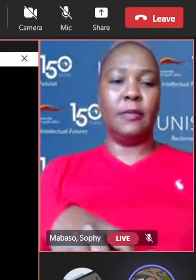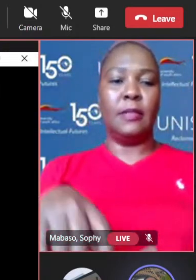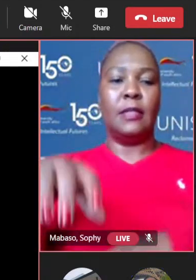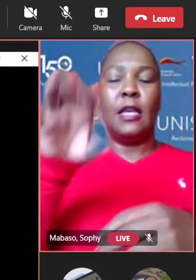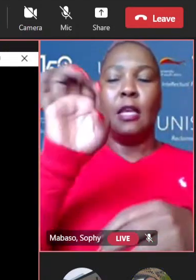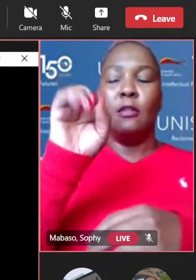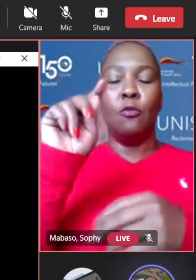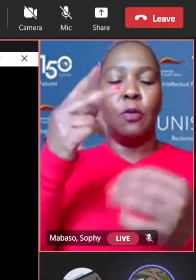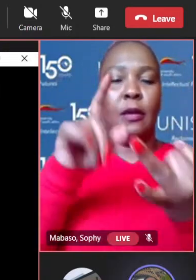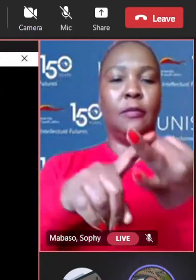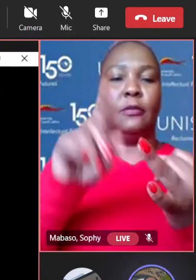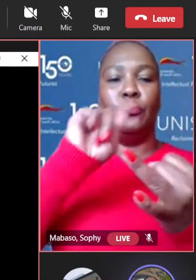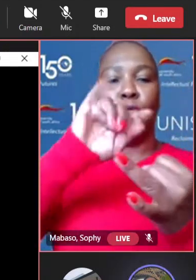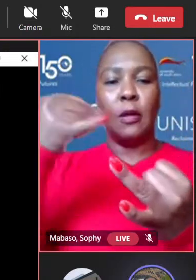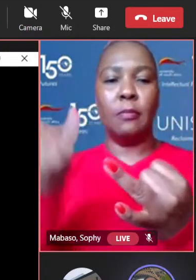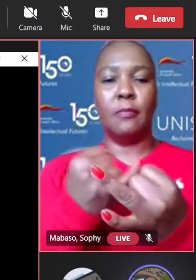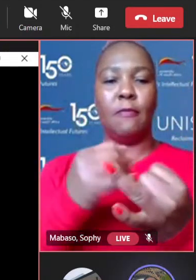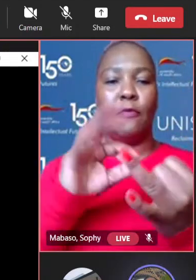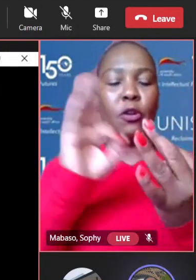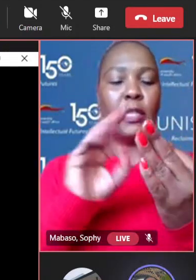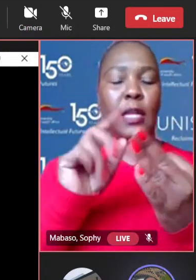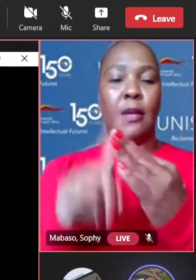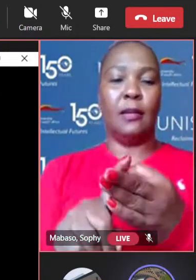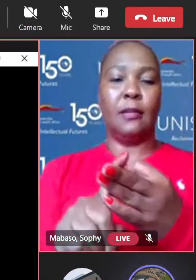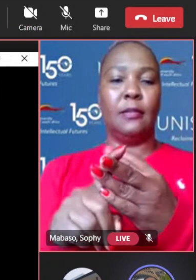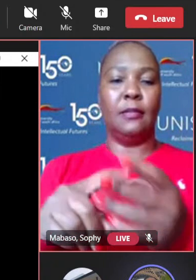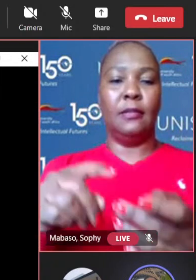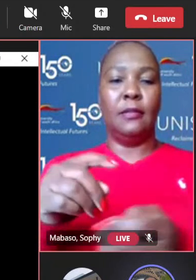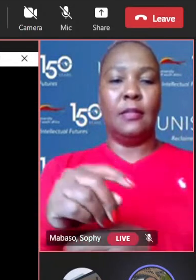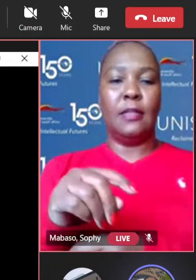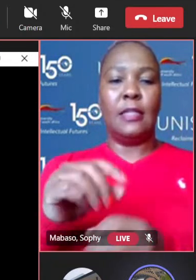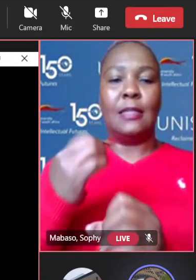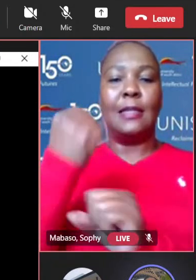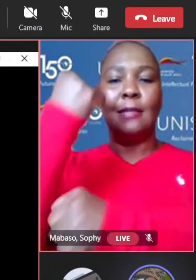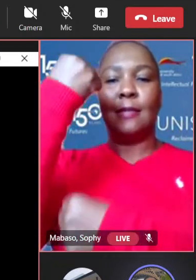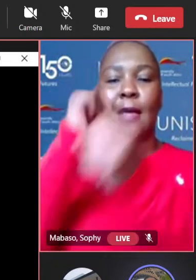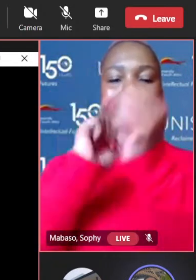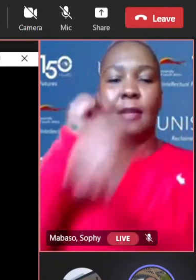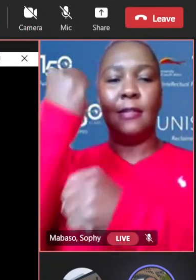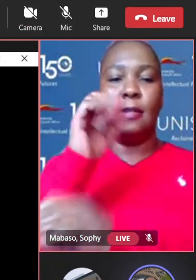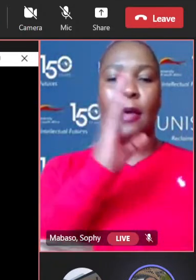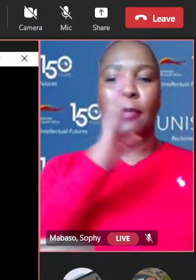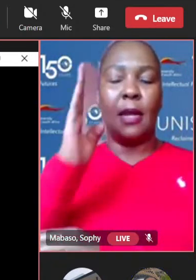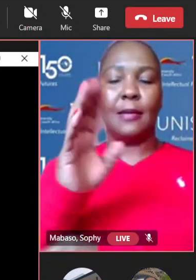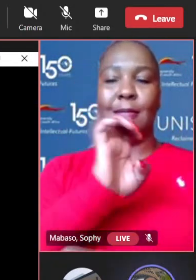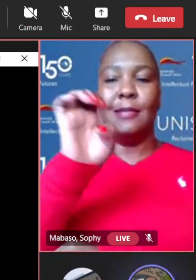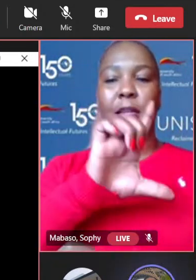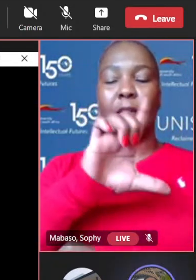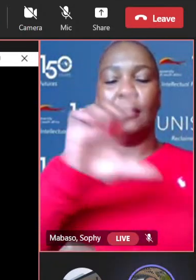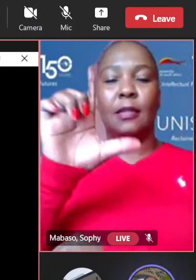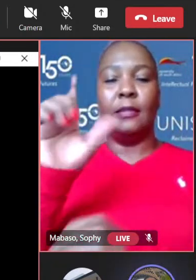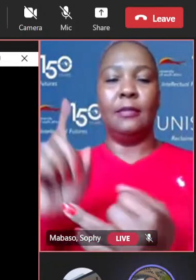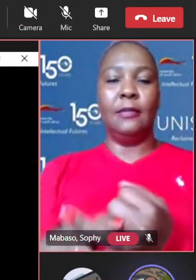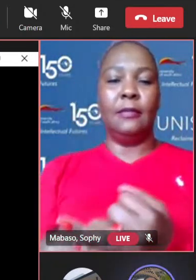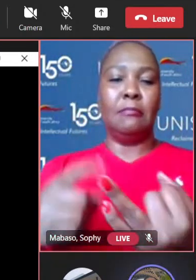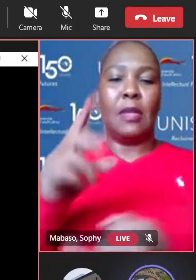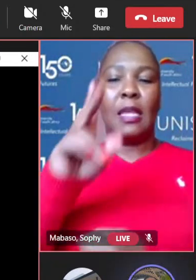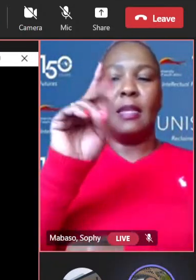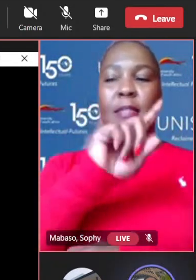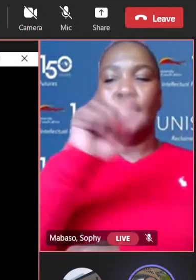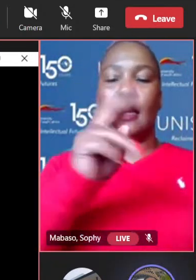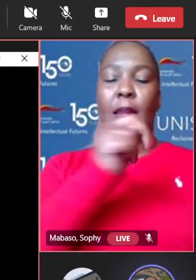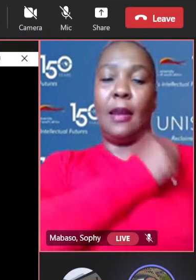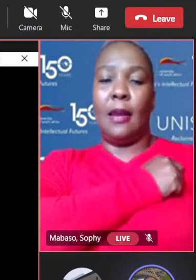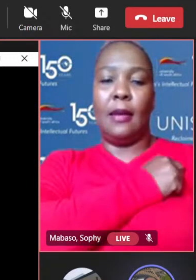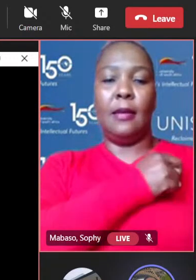Johannesburg, Florida, which is referred to as the Science Library, East London, Gqeberha, the KZN,